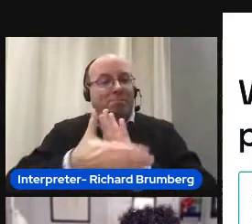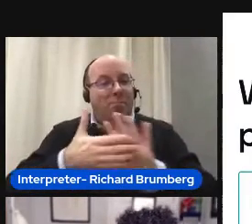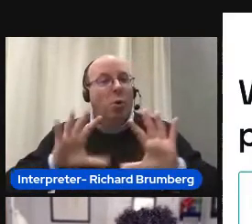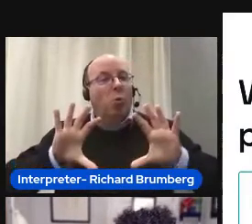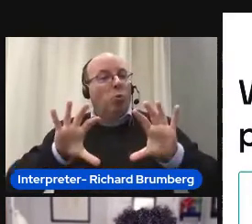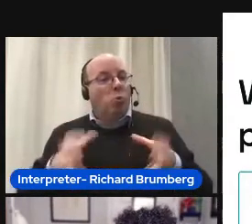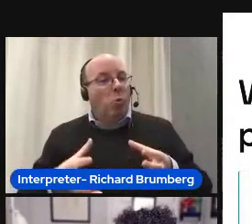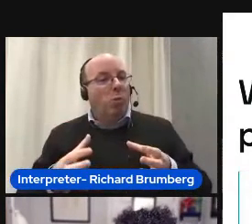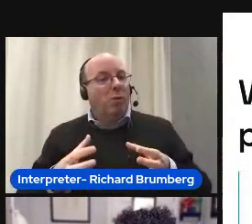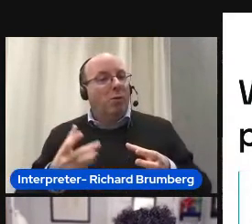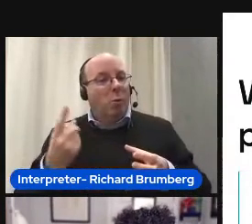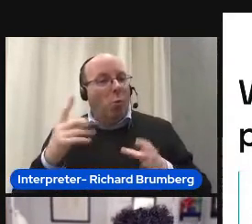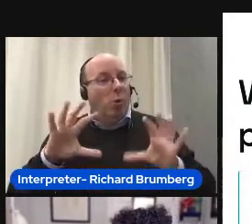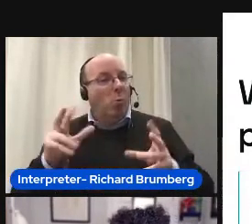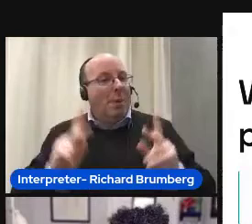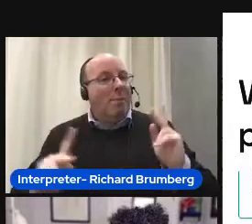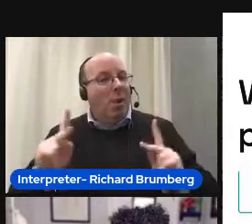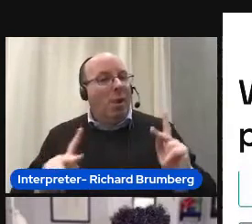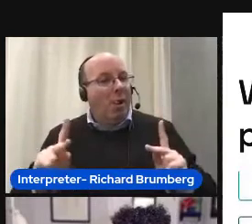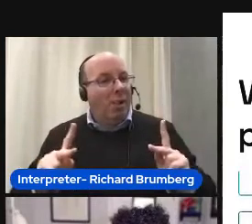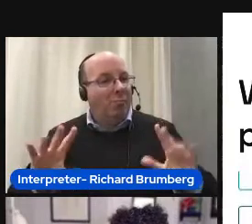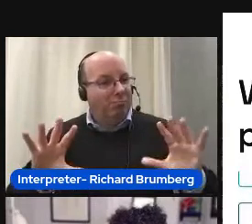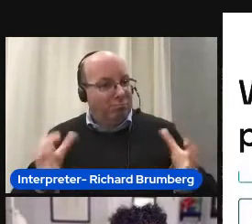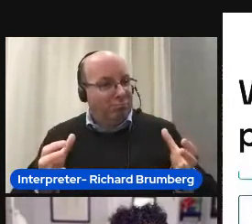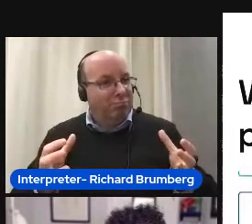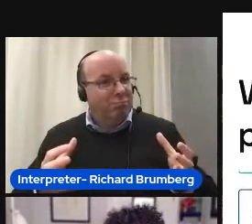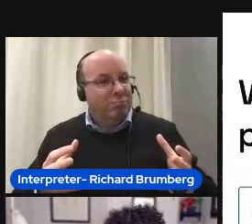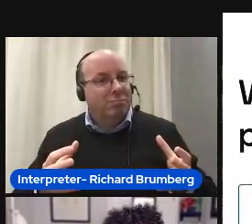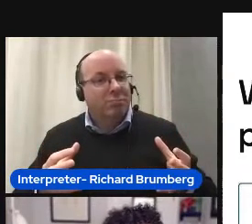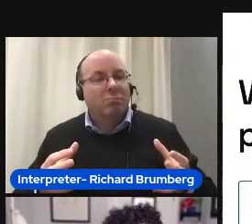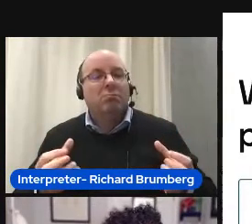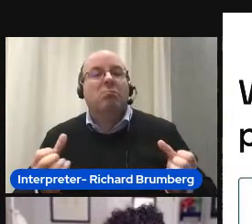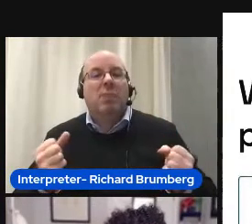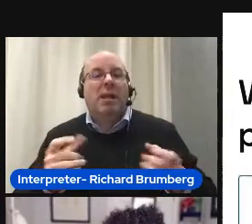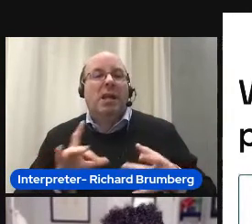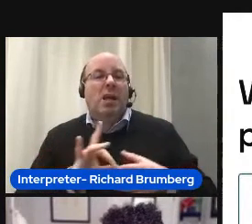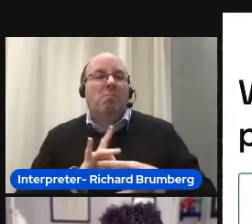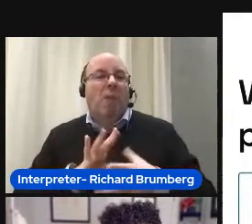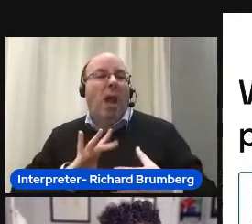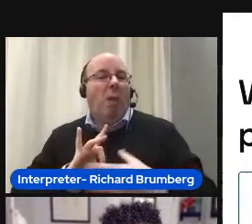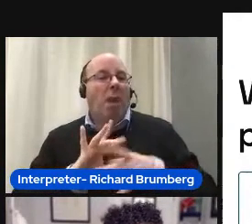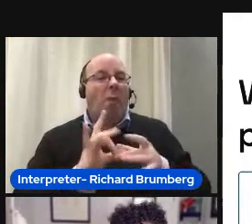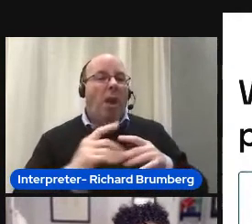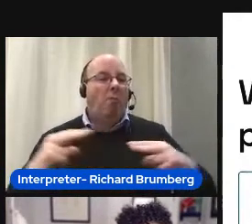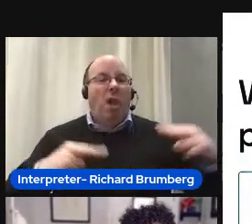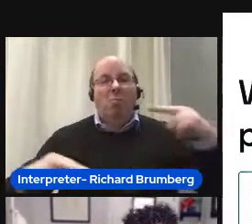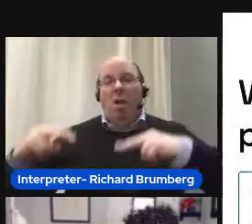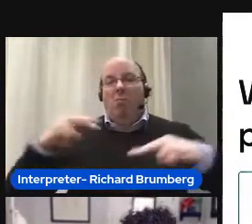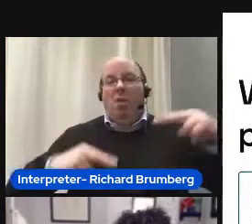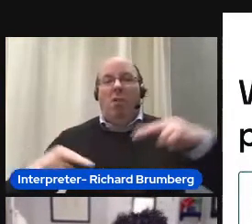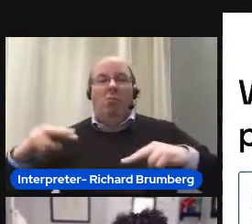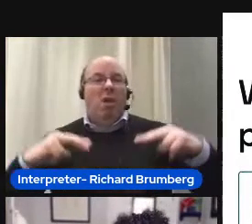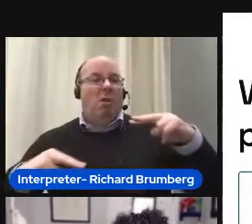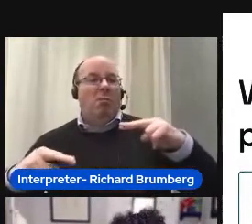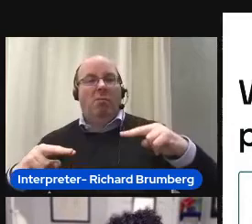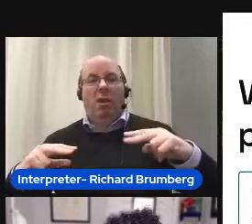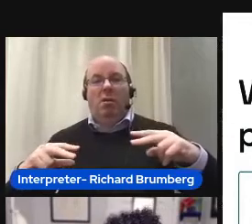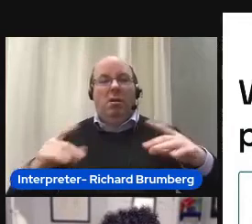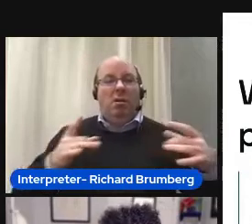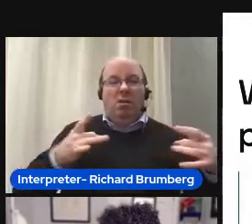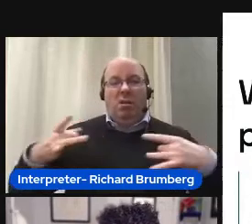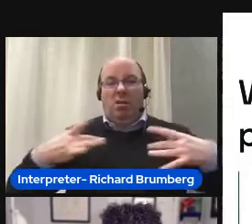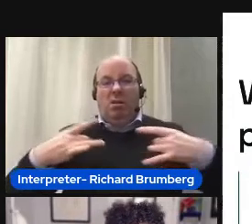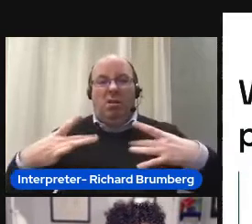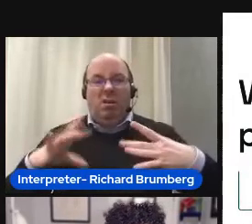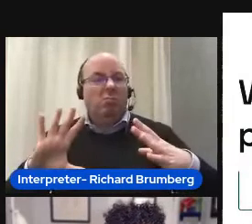And, there's so much out there that can tear people apart and pit people against each other. But I think the